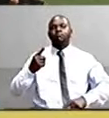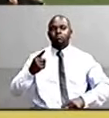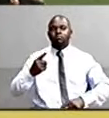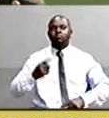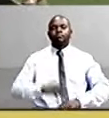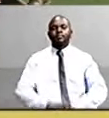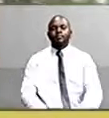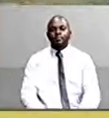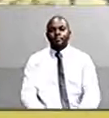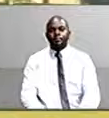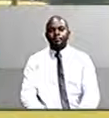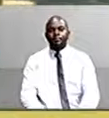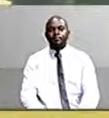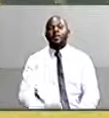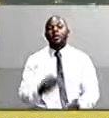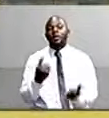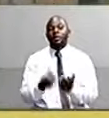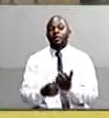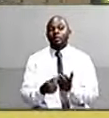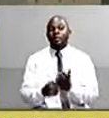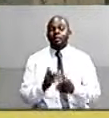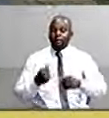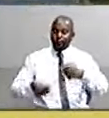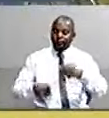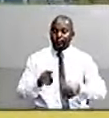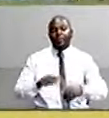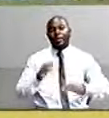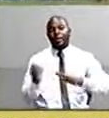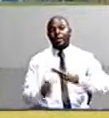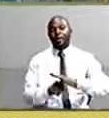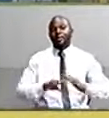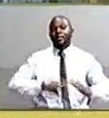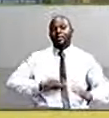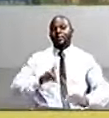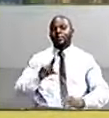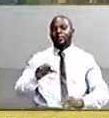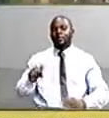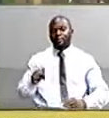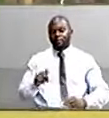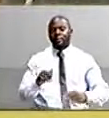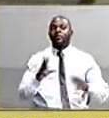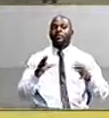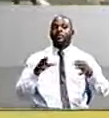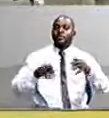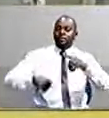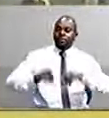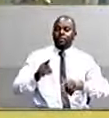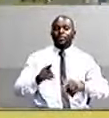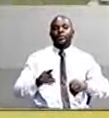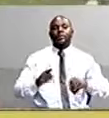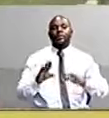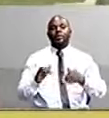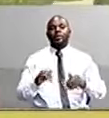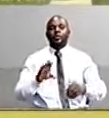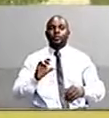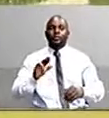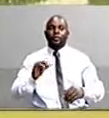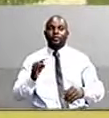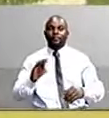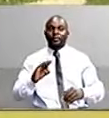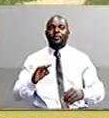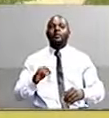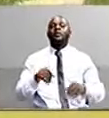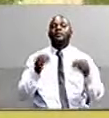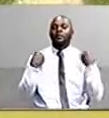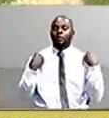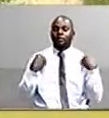we shall win that game. Uganda won the inaugural Under-17 CECAFA Women Championship and equally triumphed at the COSAFA Games, where